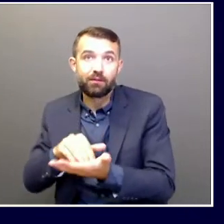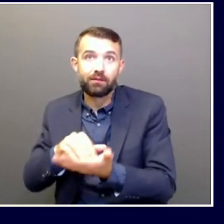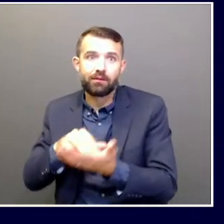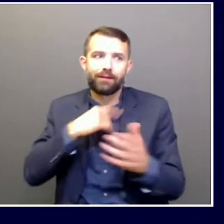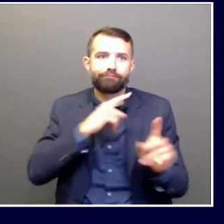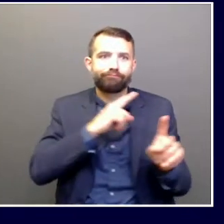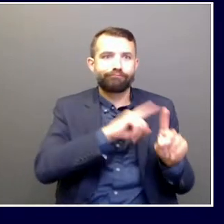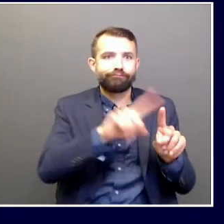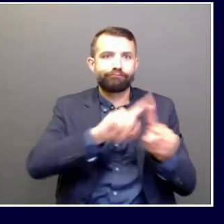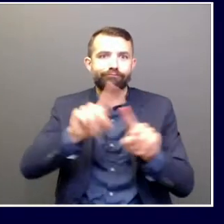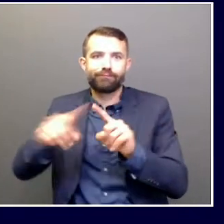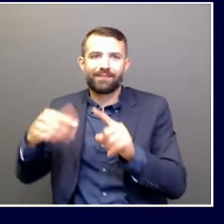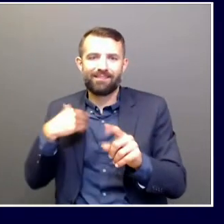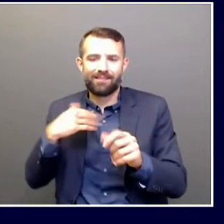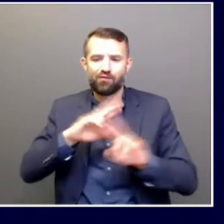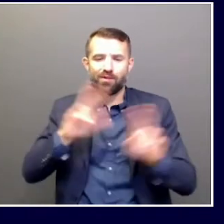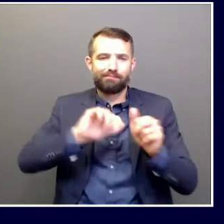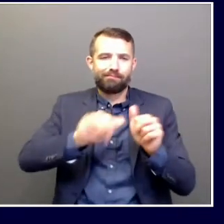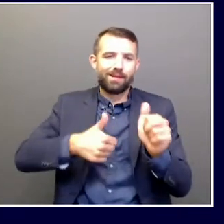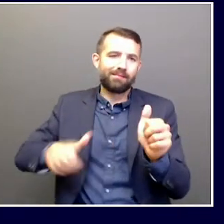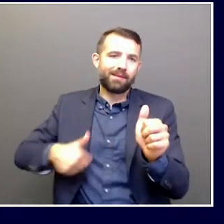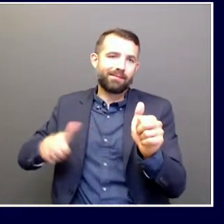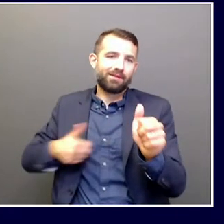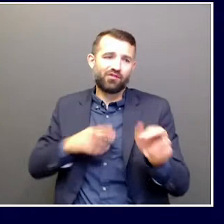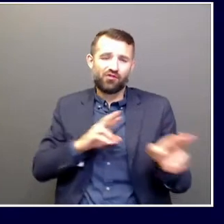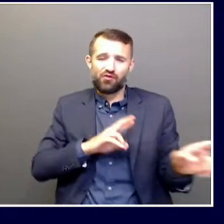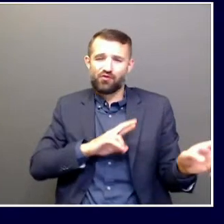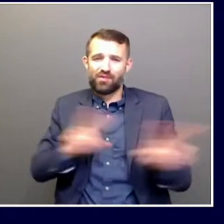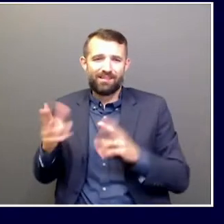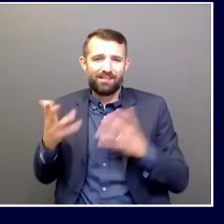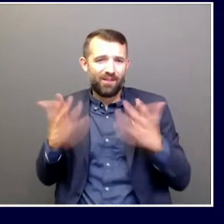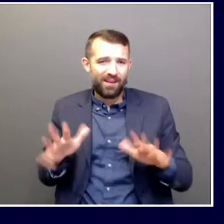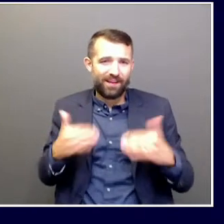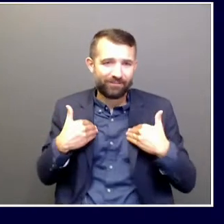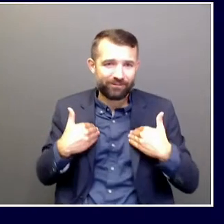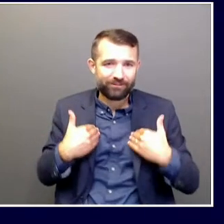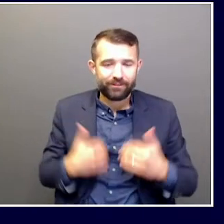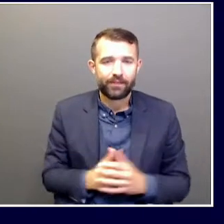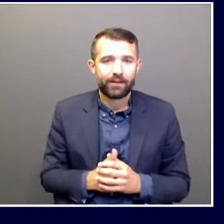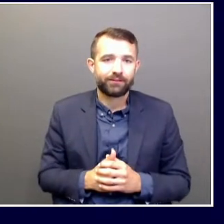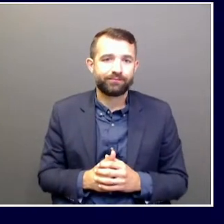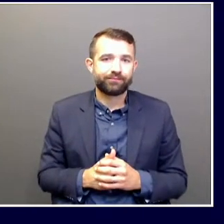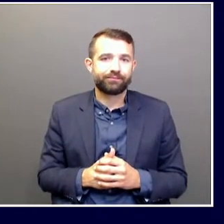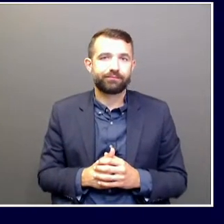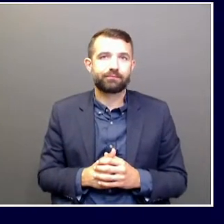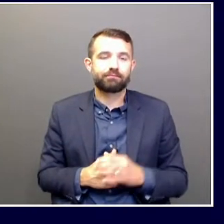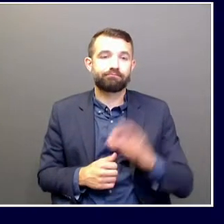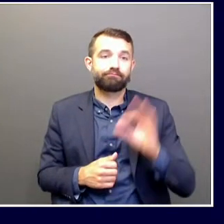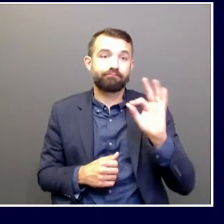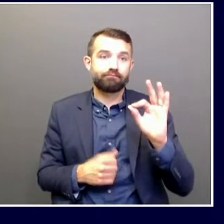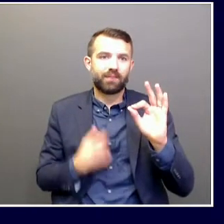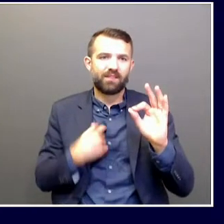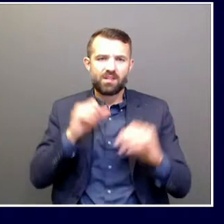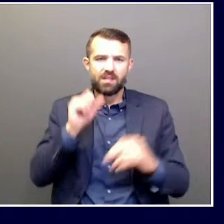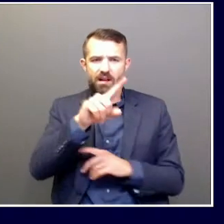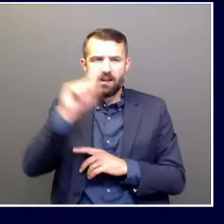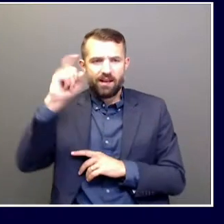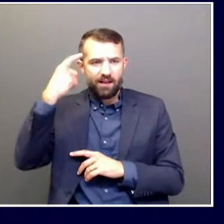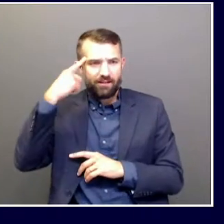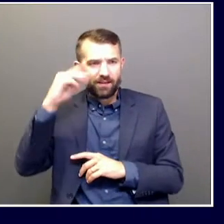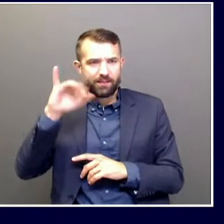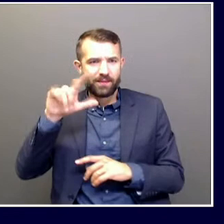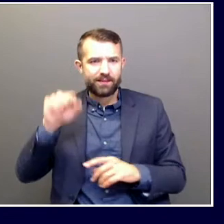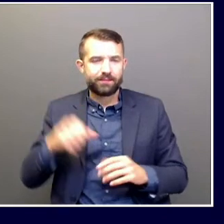the type of quality setting that they deserve. Thank you. And a question for Governor Mills. Governor, I'm not sure if you'd heard, but